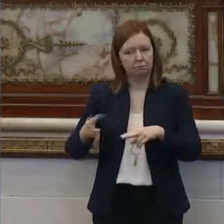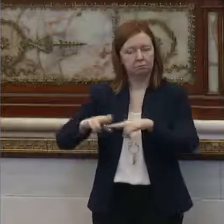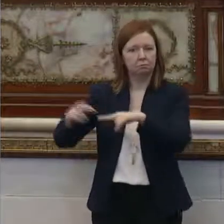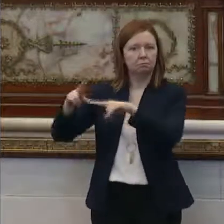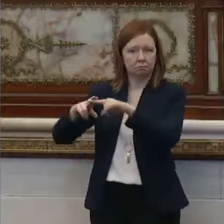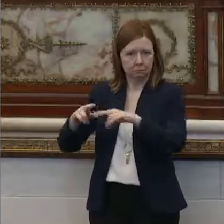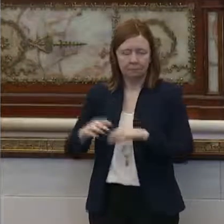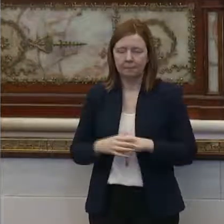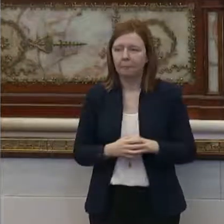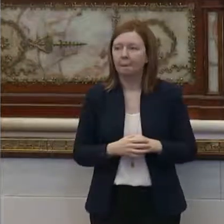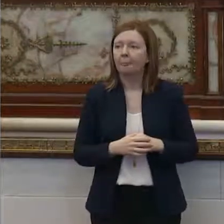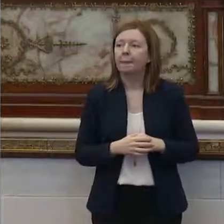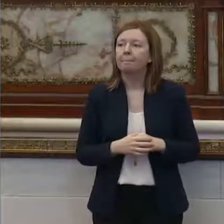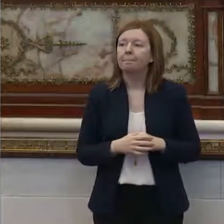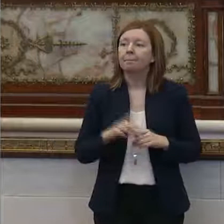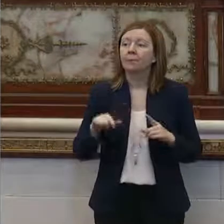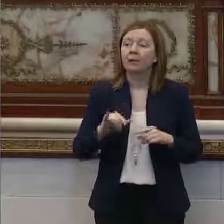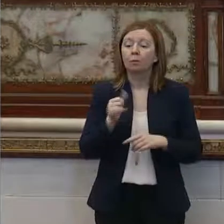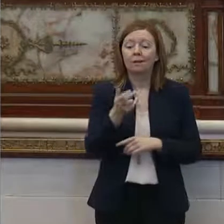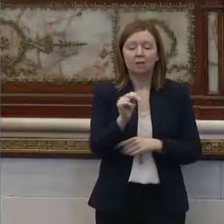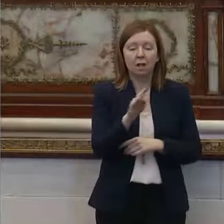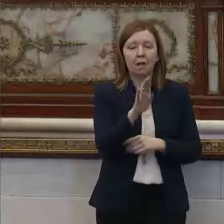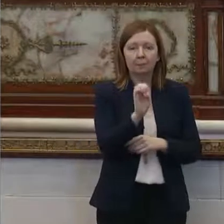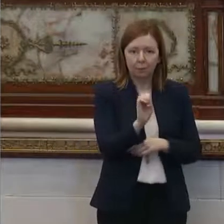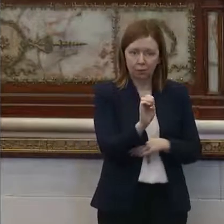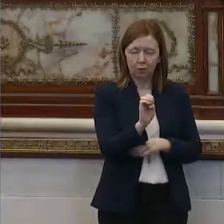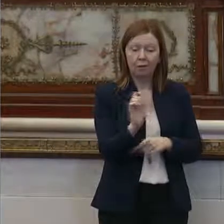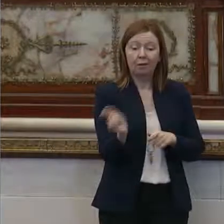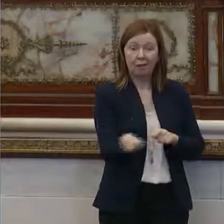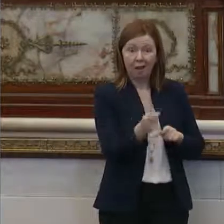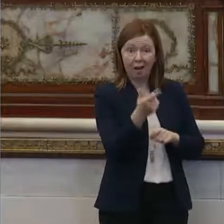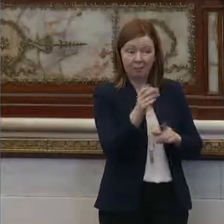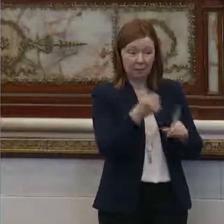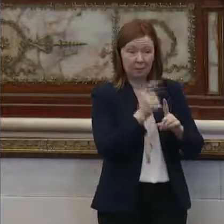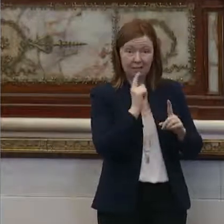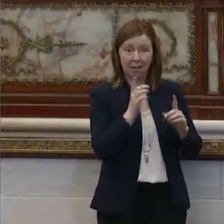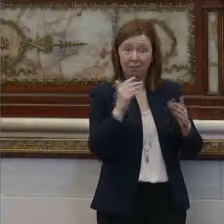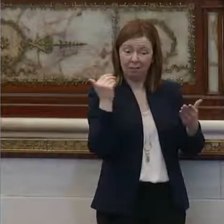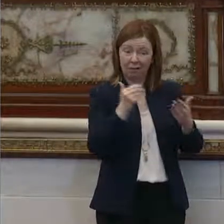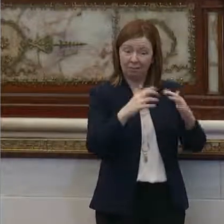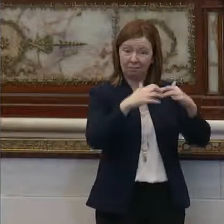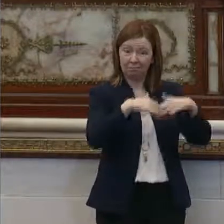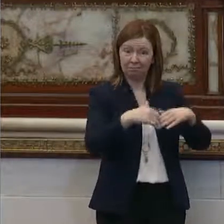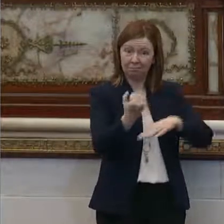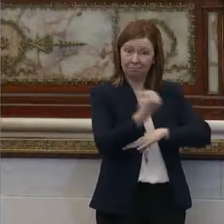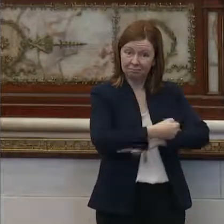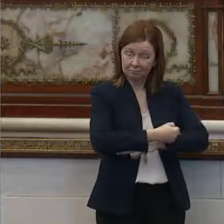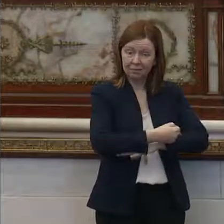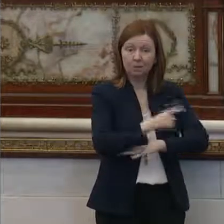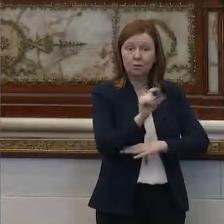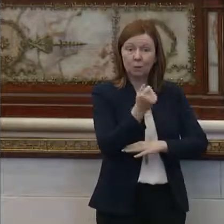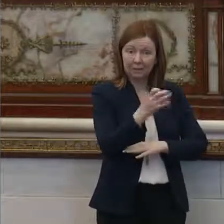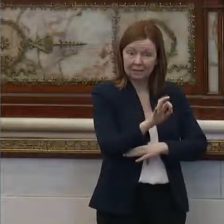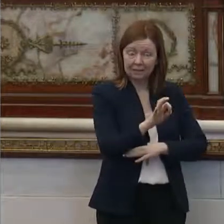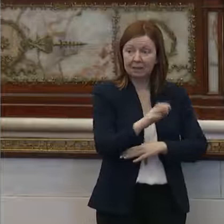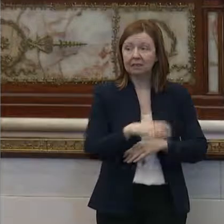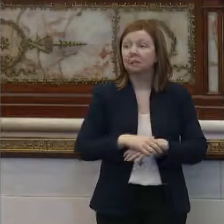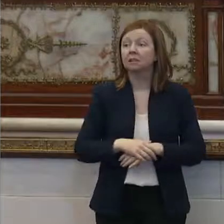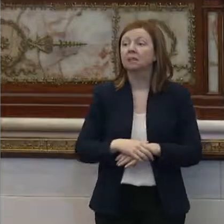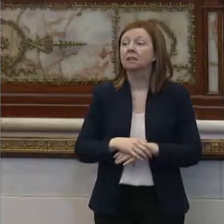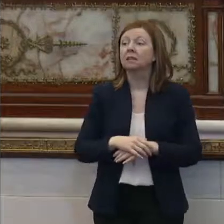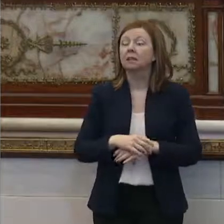organization. When John Byrne Golf Club was on the verge of closing permanently in 2019, and at